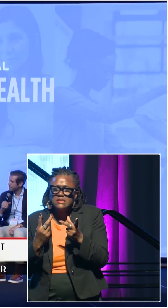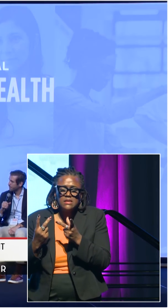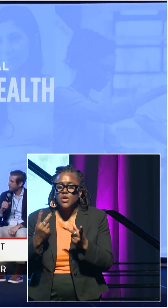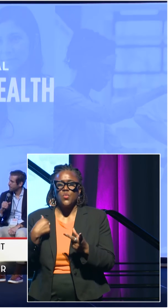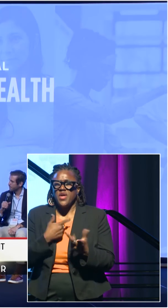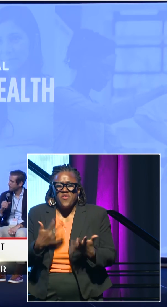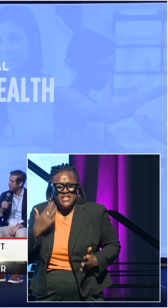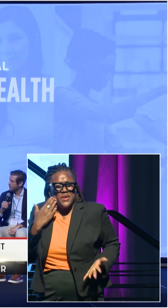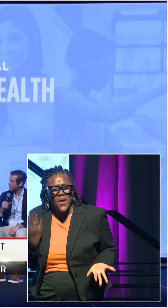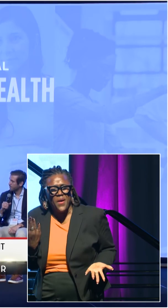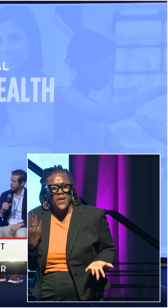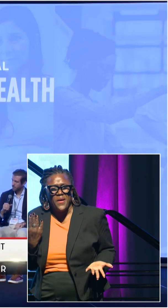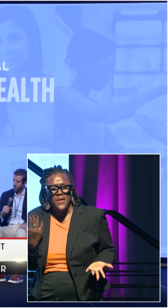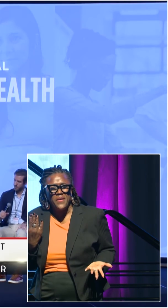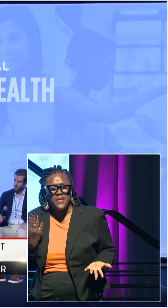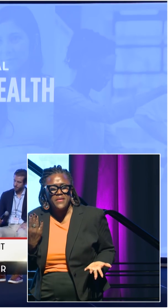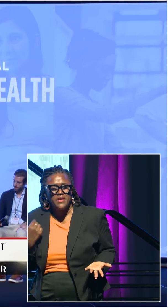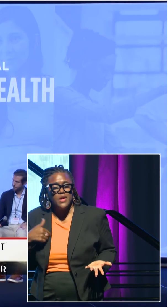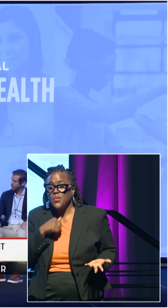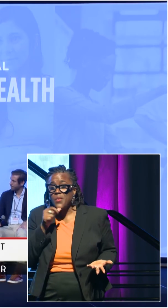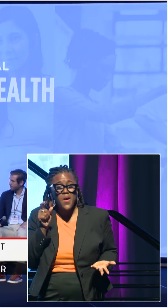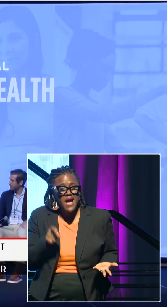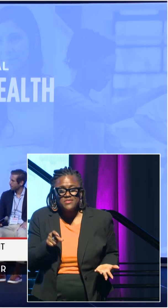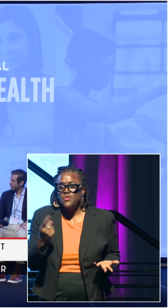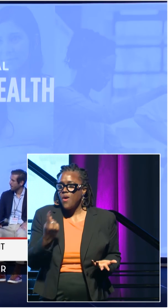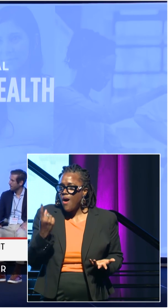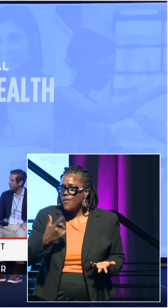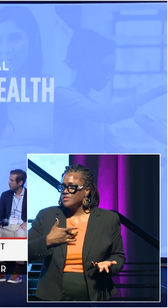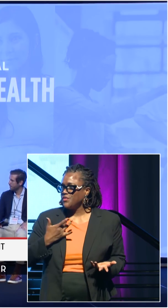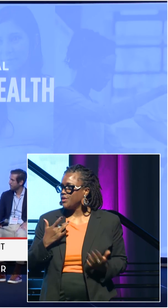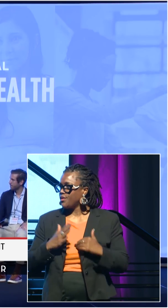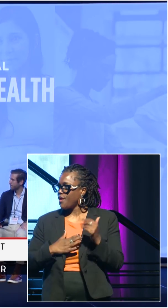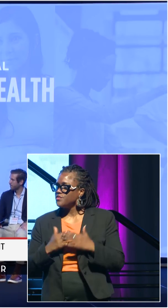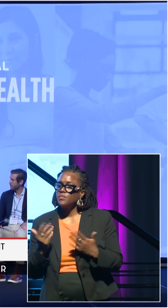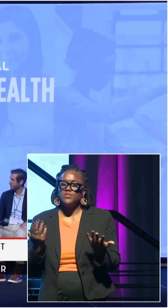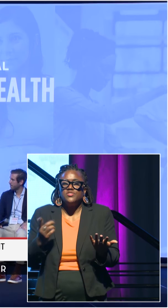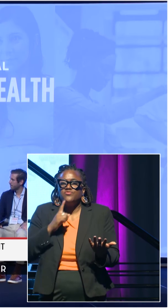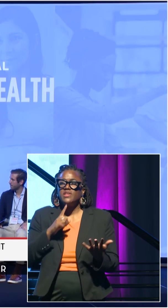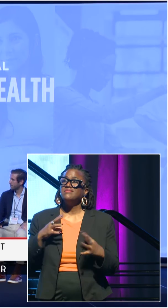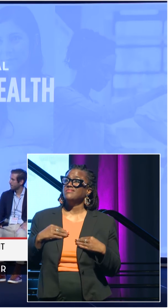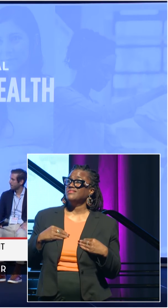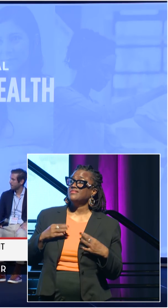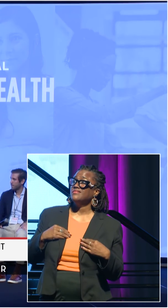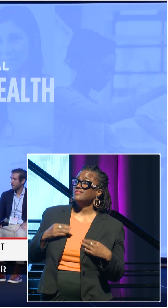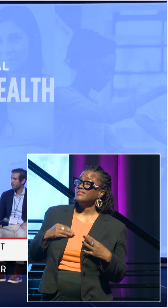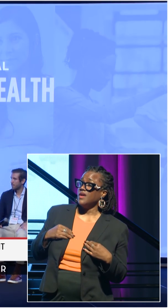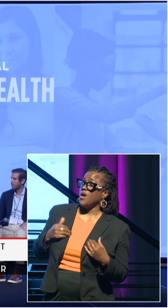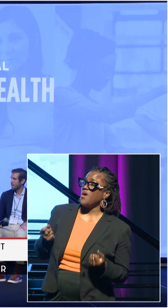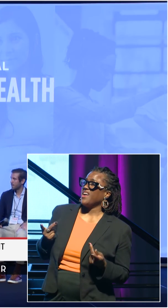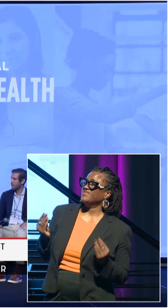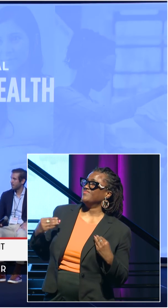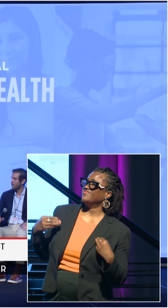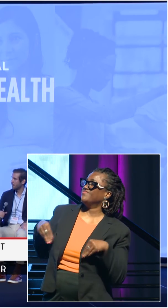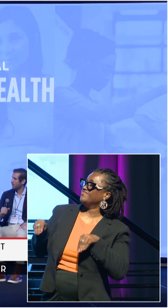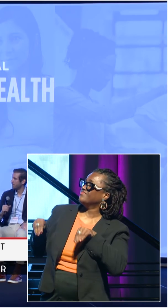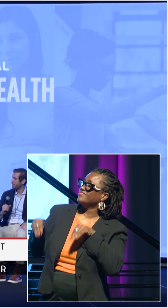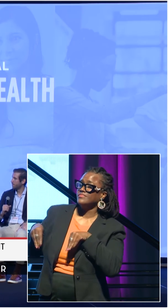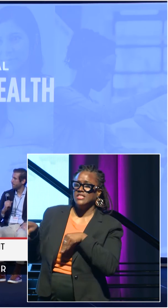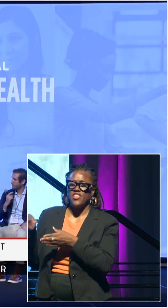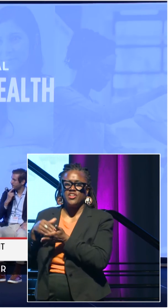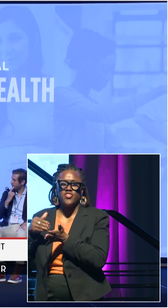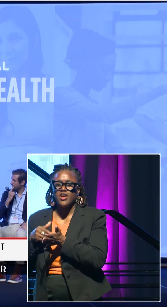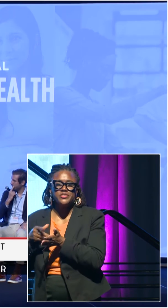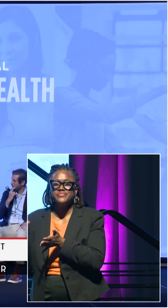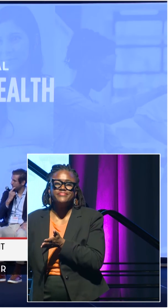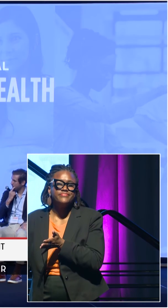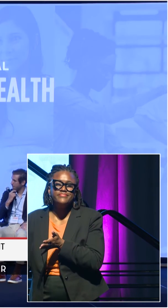know, and we wouldn't always feel so comfortable just taking the advice of a doctor who may